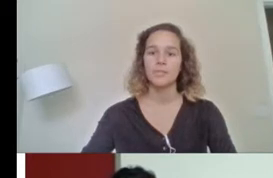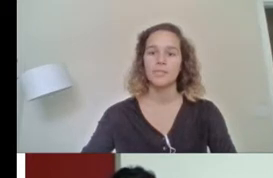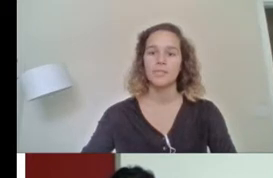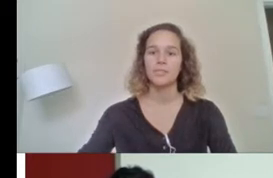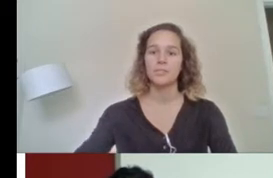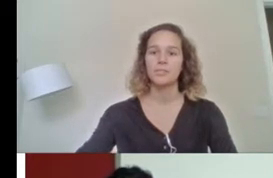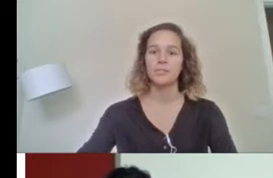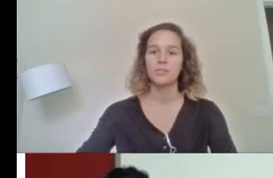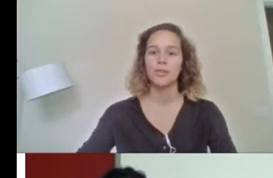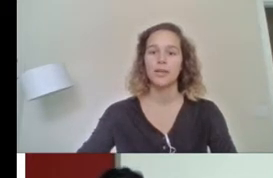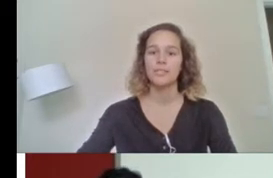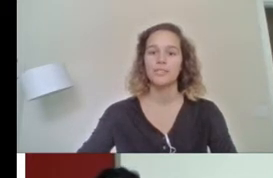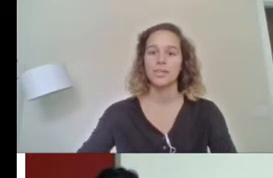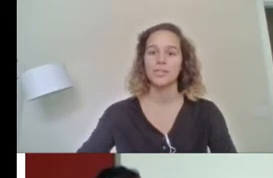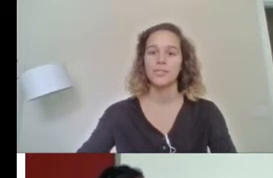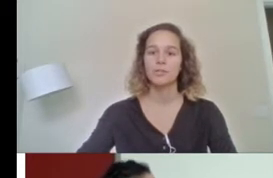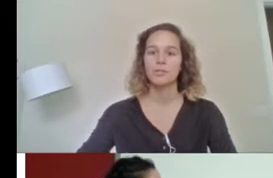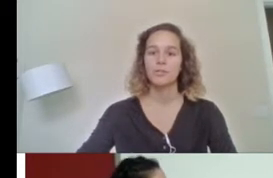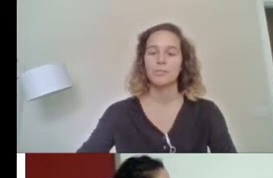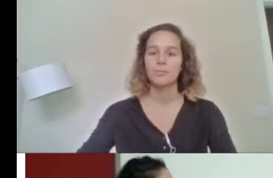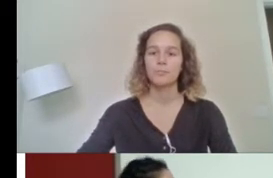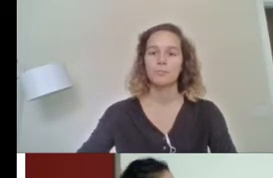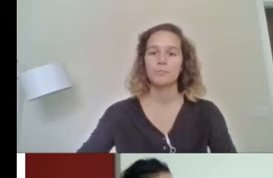You really need to just try to change